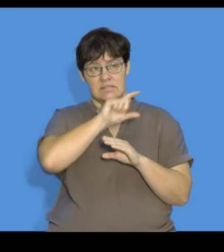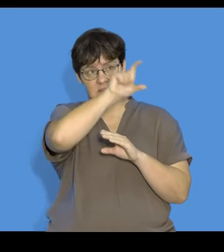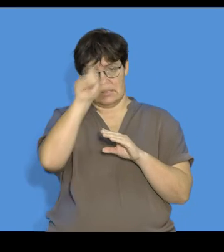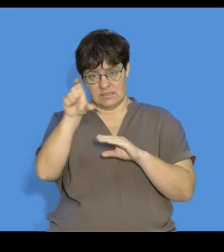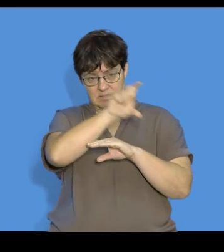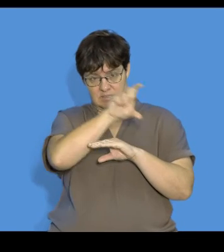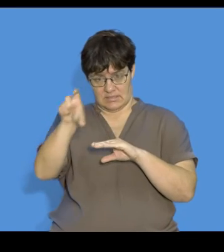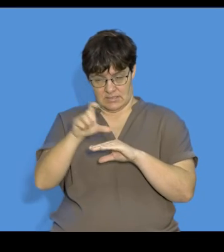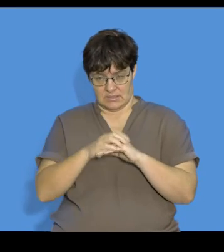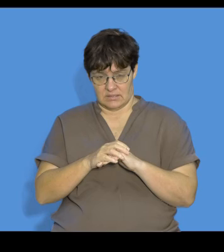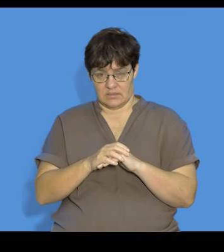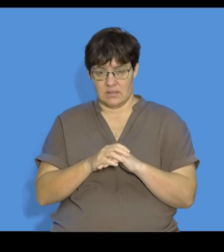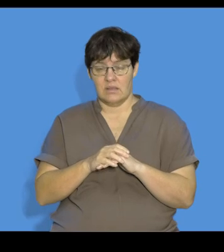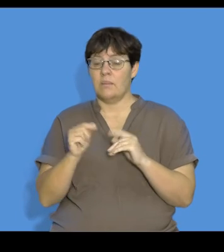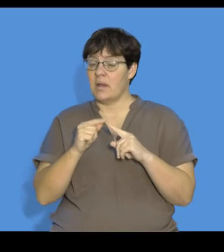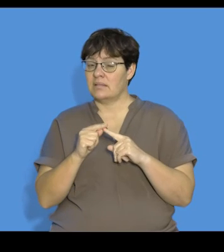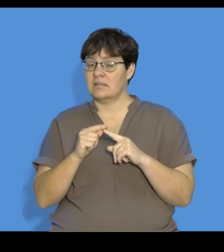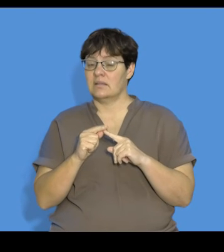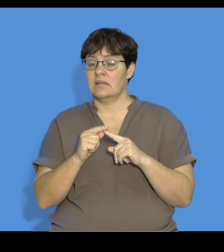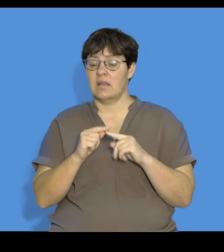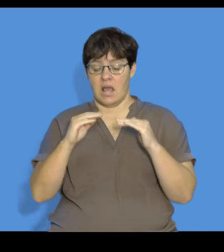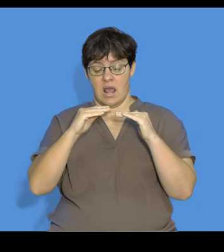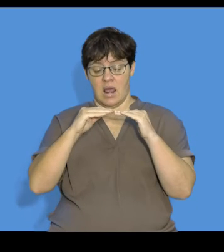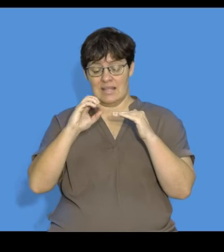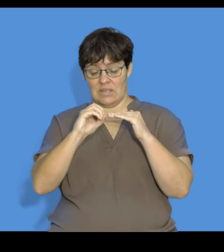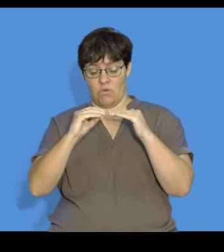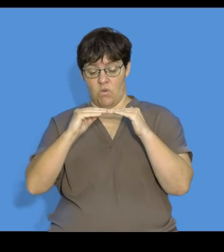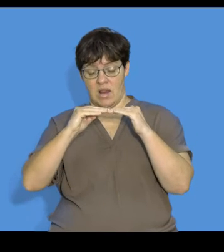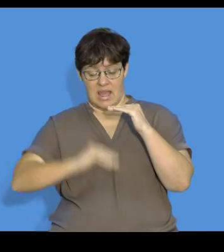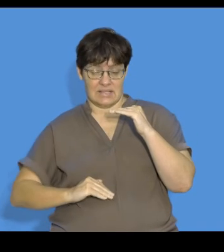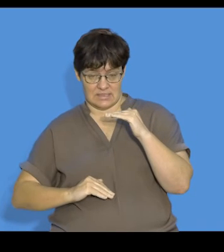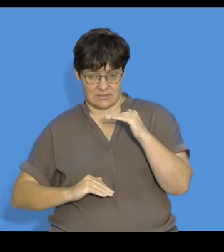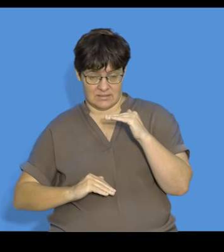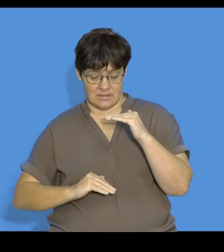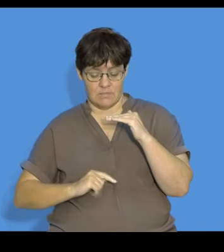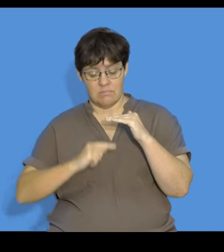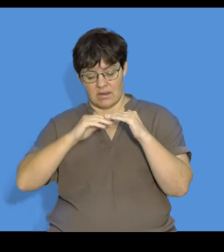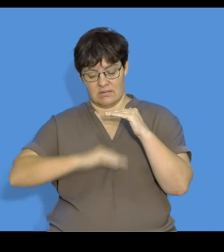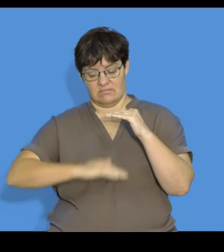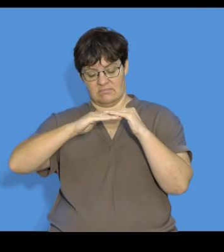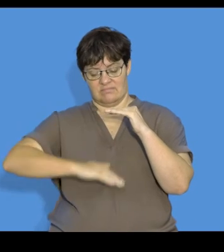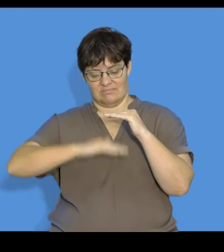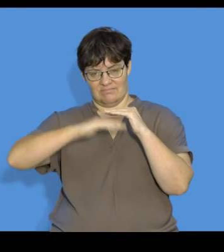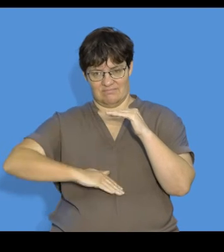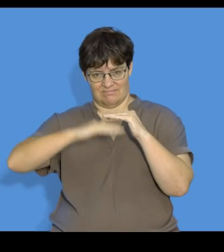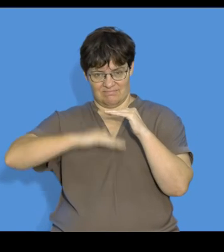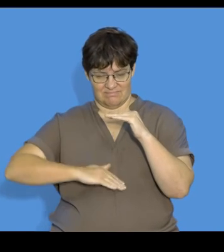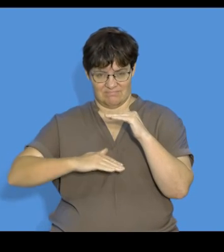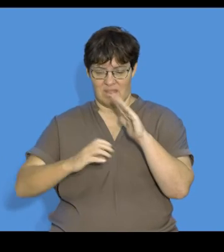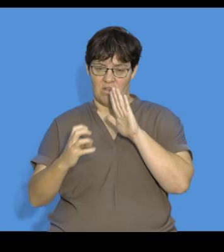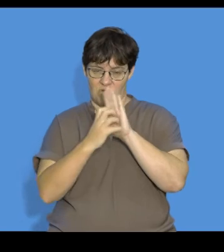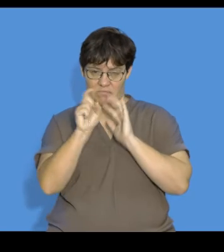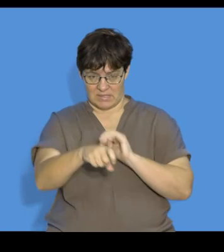somewhere up here, right? But when I then say less than 0, I am simply saying the graph must be